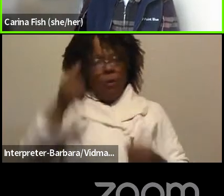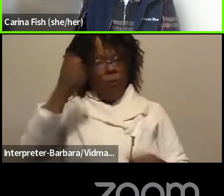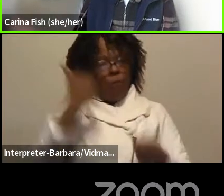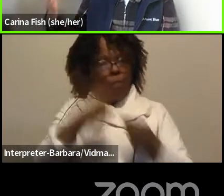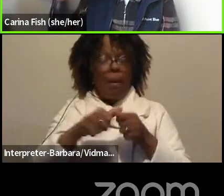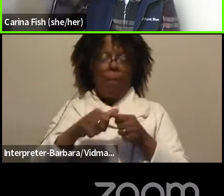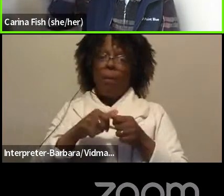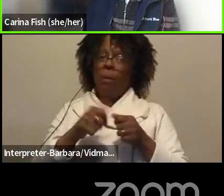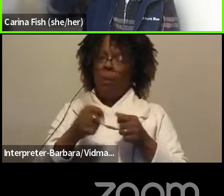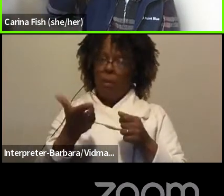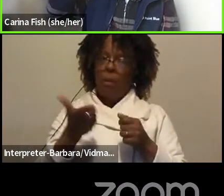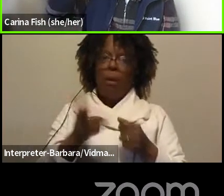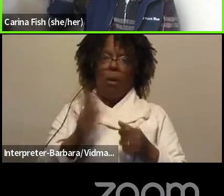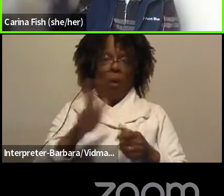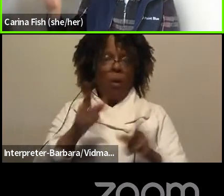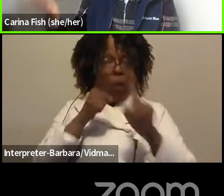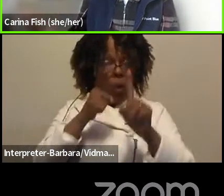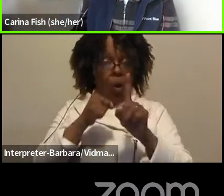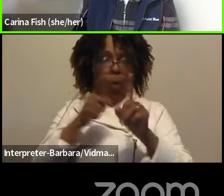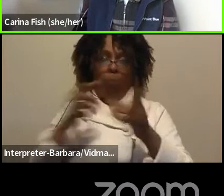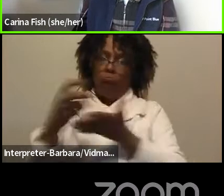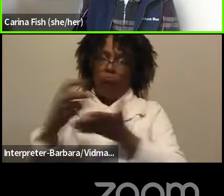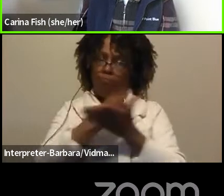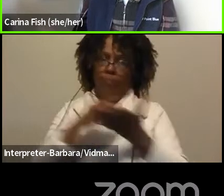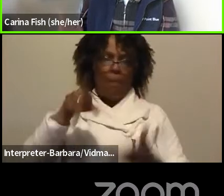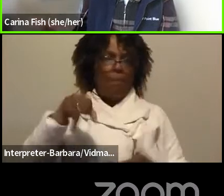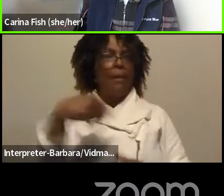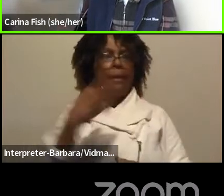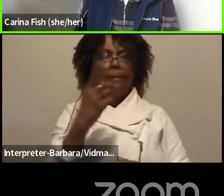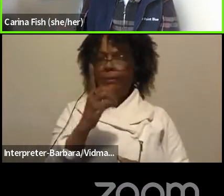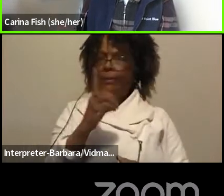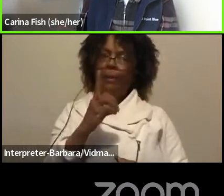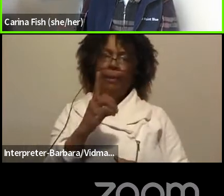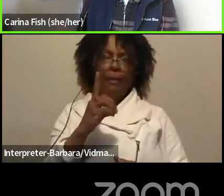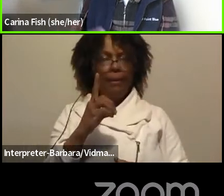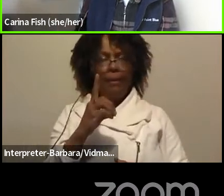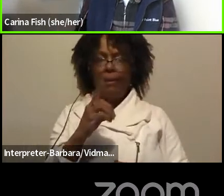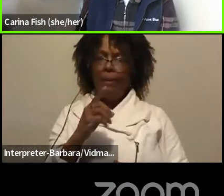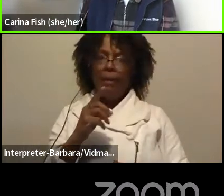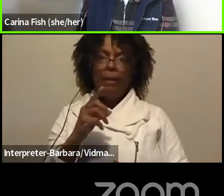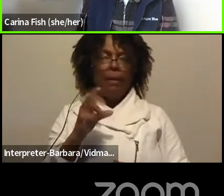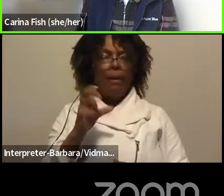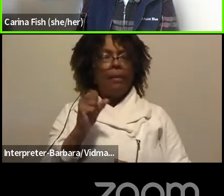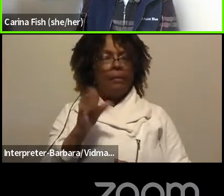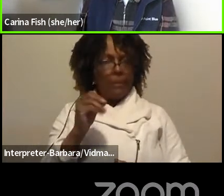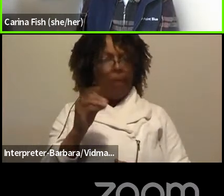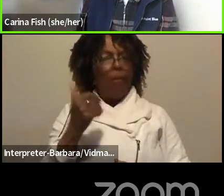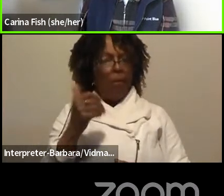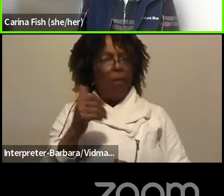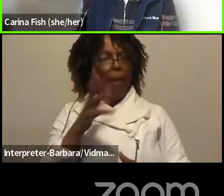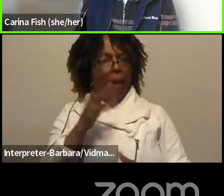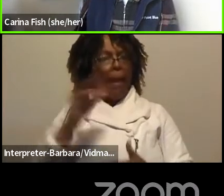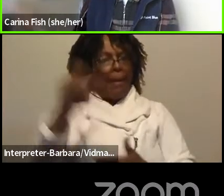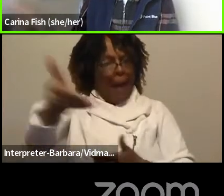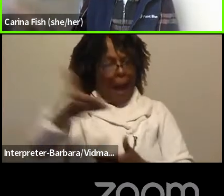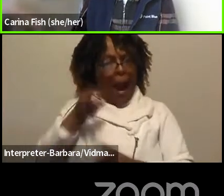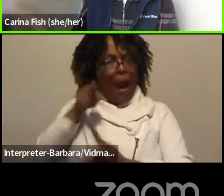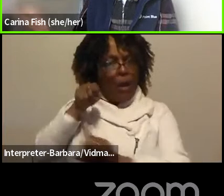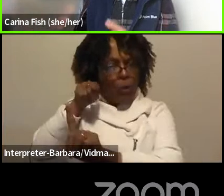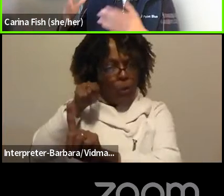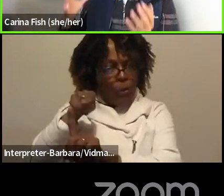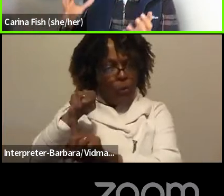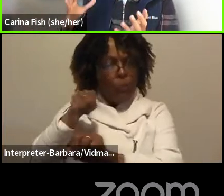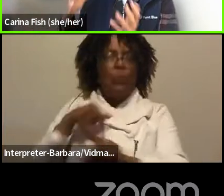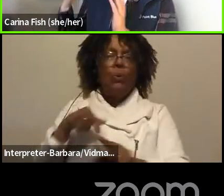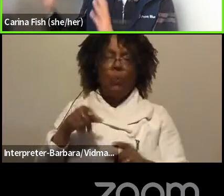all this DEI work. And if they really cared about something, they would put resources behind it and they would hire an outside party. Or, the